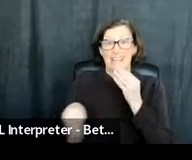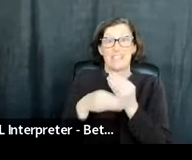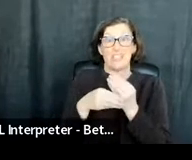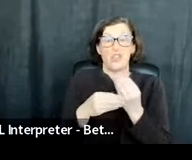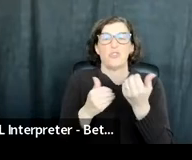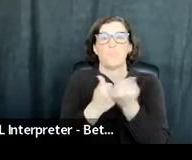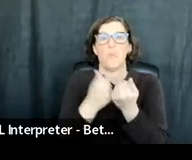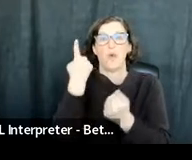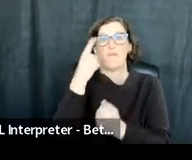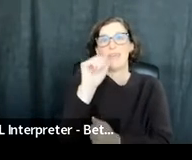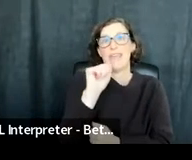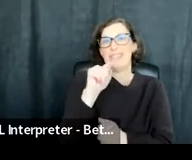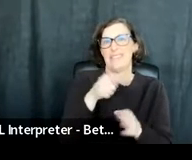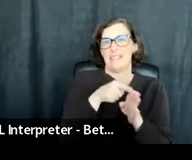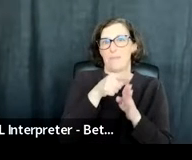was overlooked.